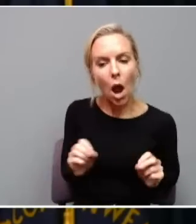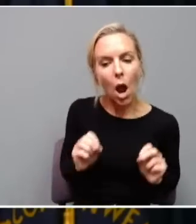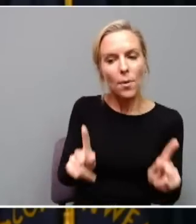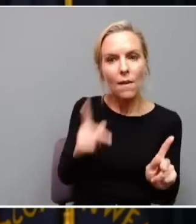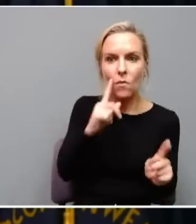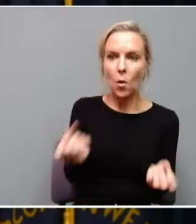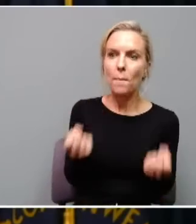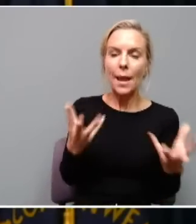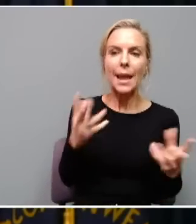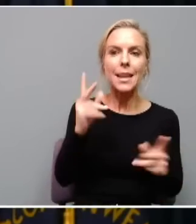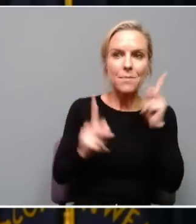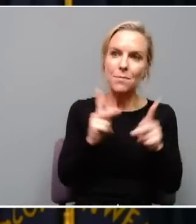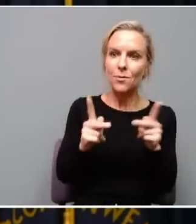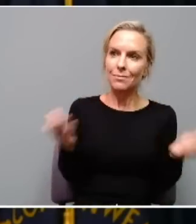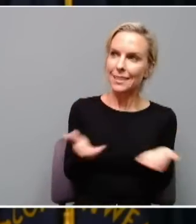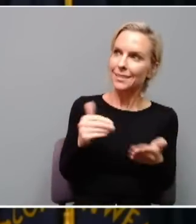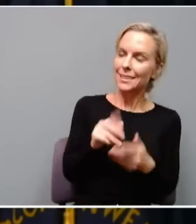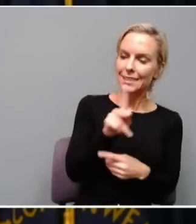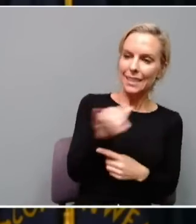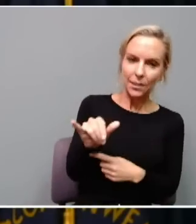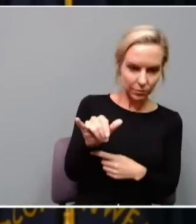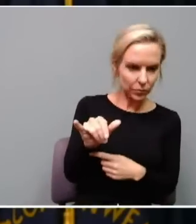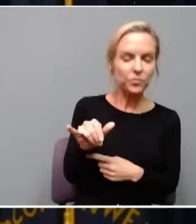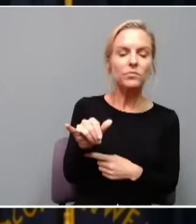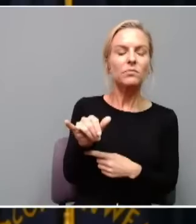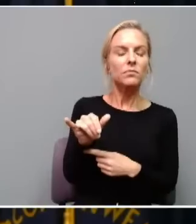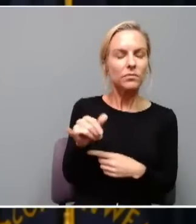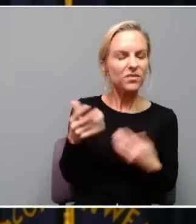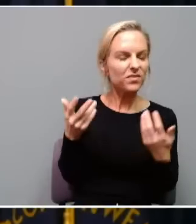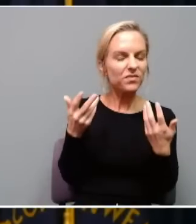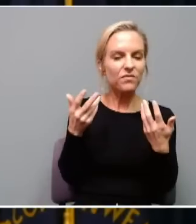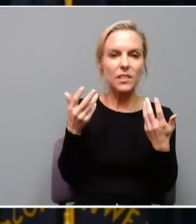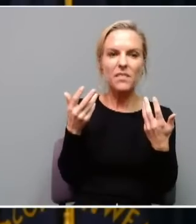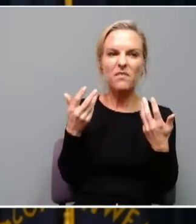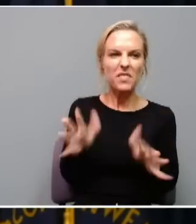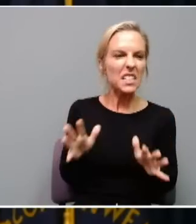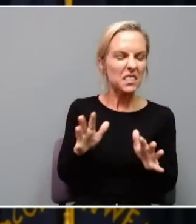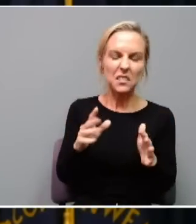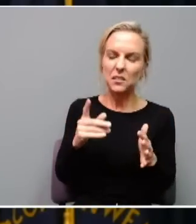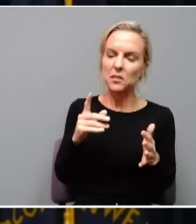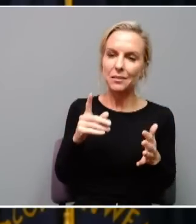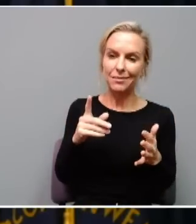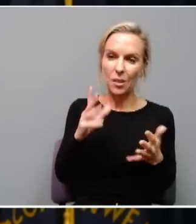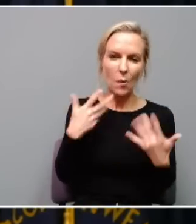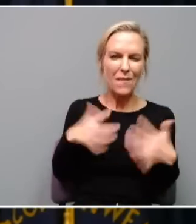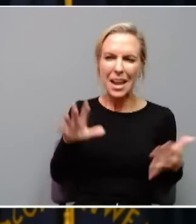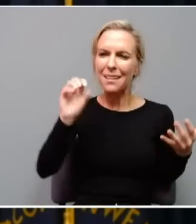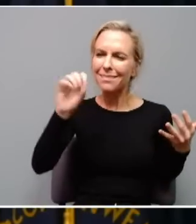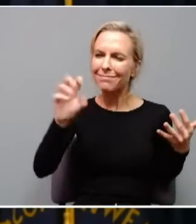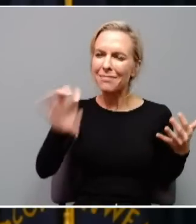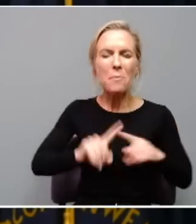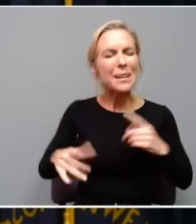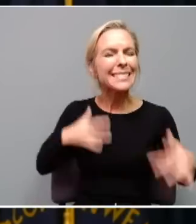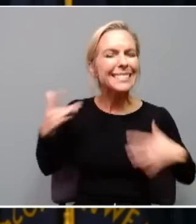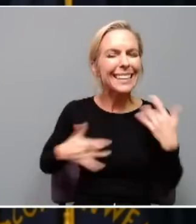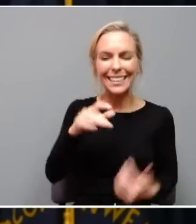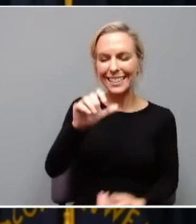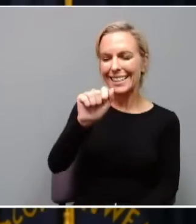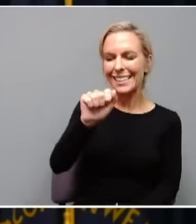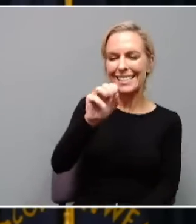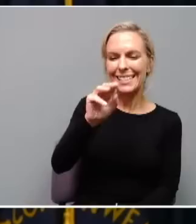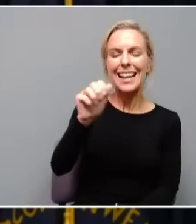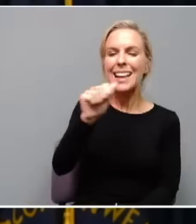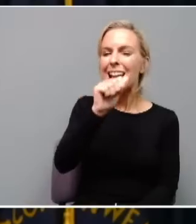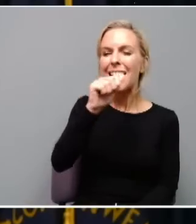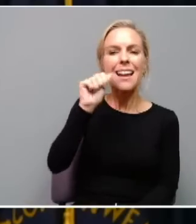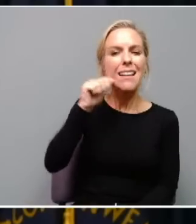people in Kentucky. We've gone through before a couple of these, but listen, they're exciting. Amazon Air, now operational